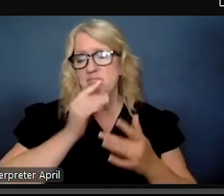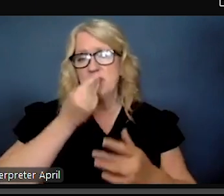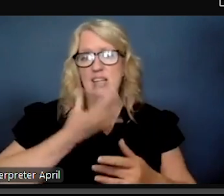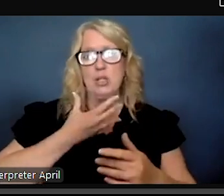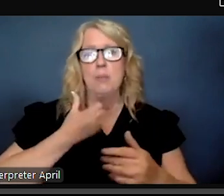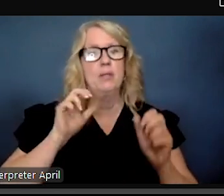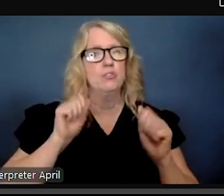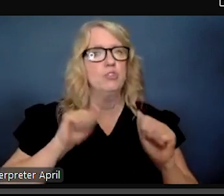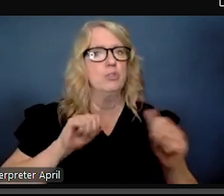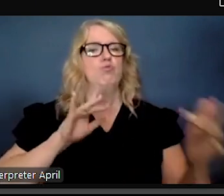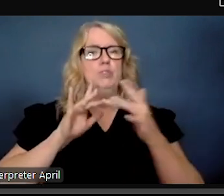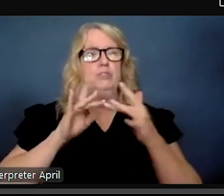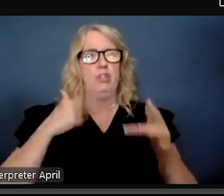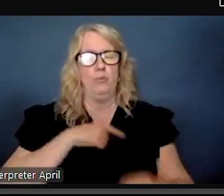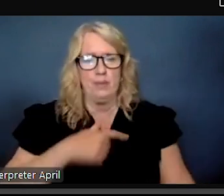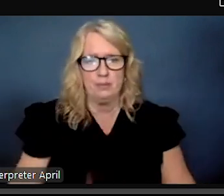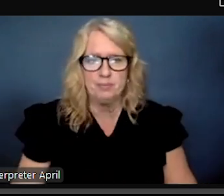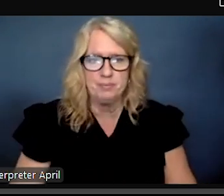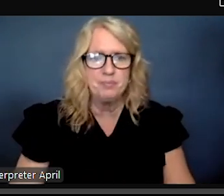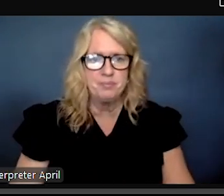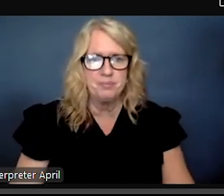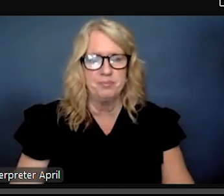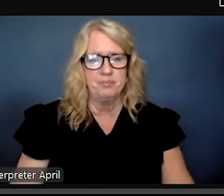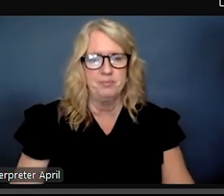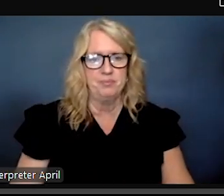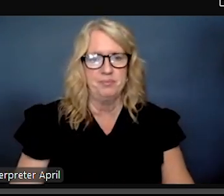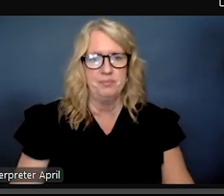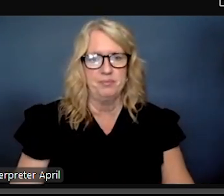Please do reach out with those.